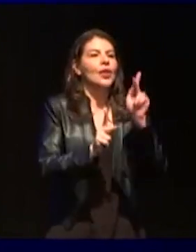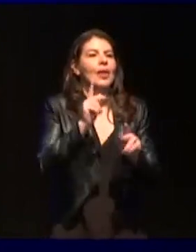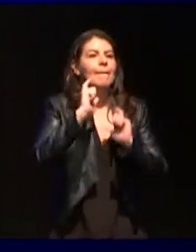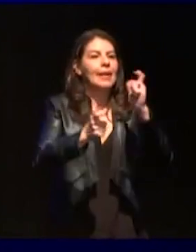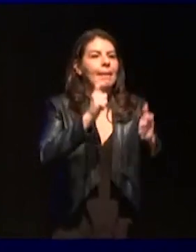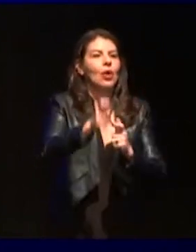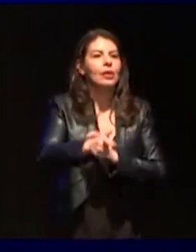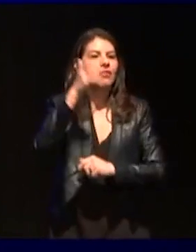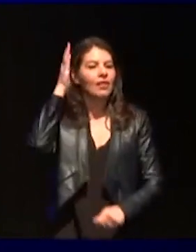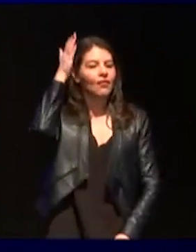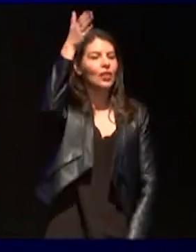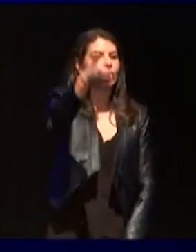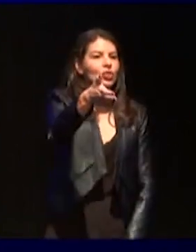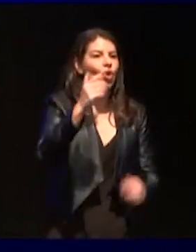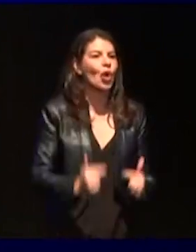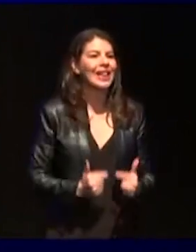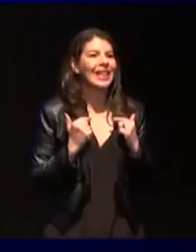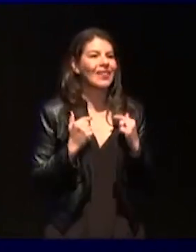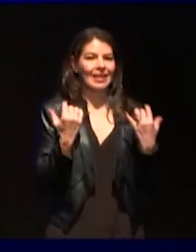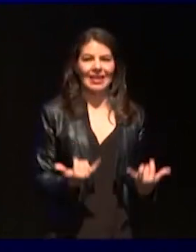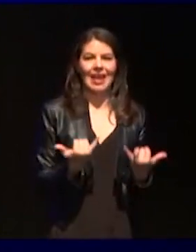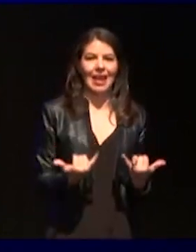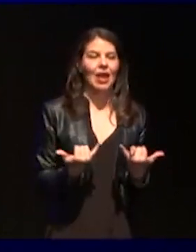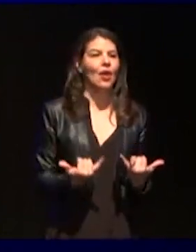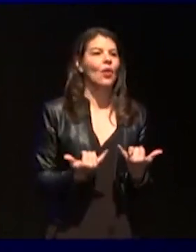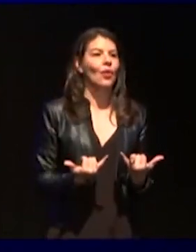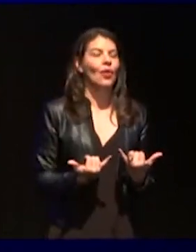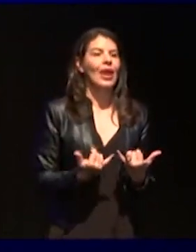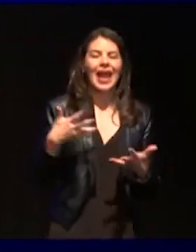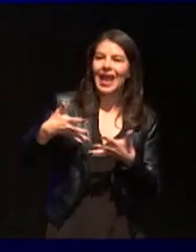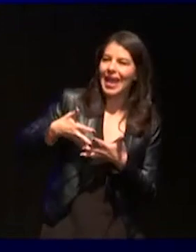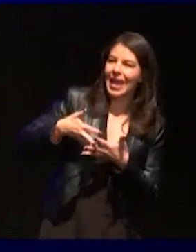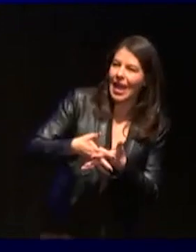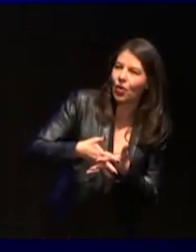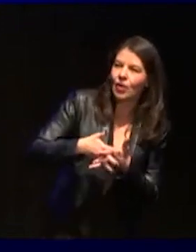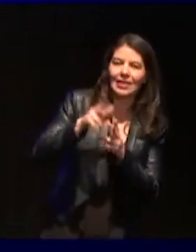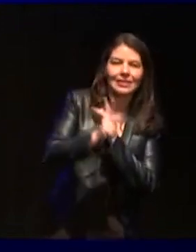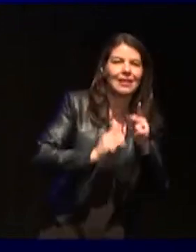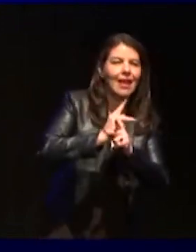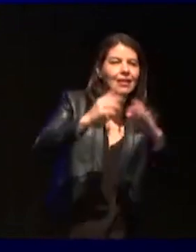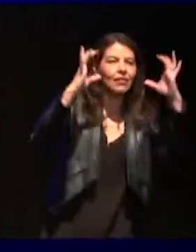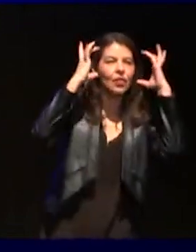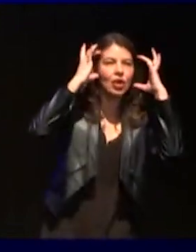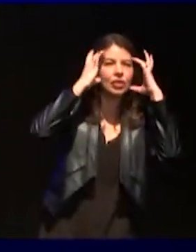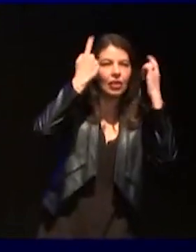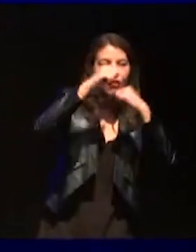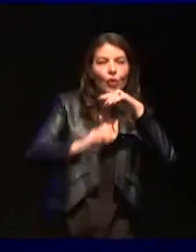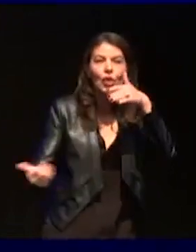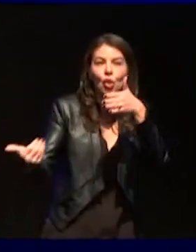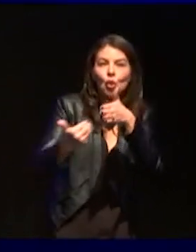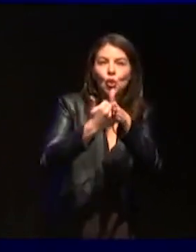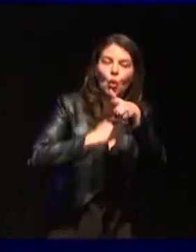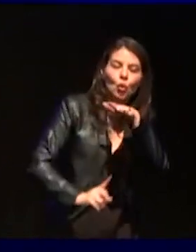are the people of the future living in the present. anchoring a state of consciousness for the